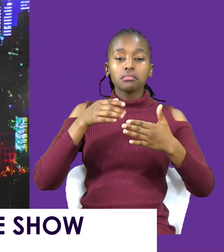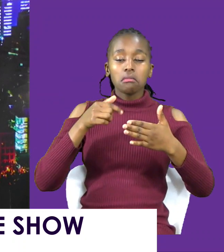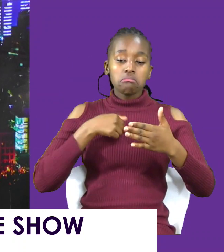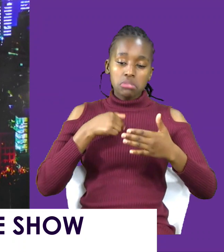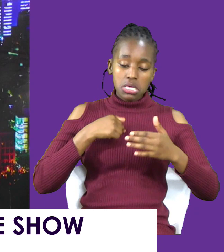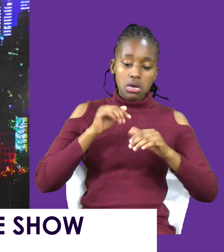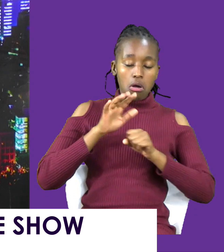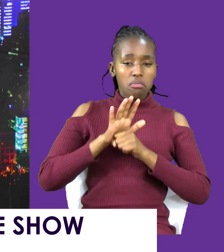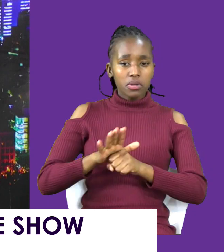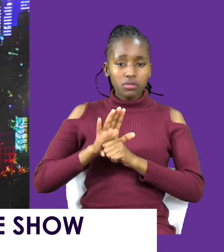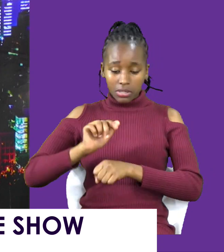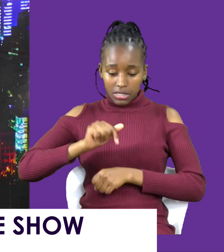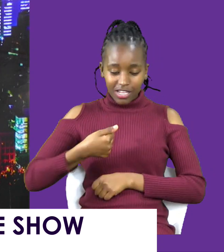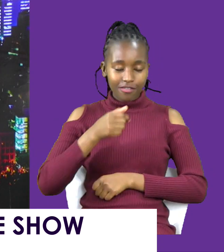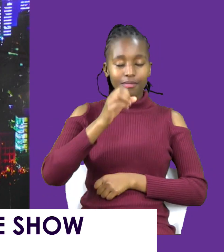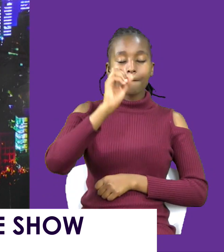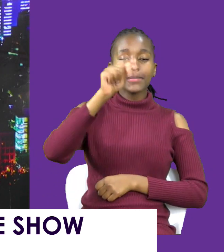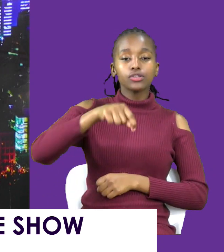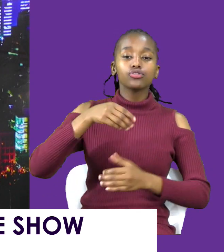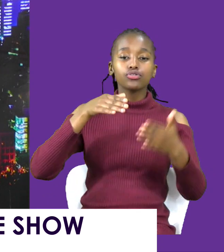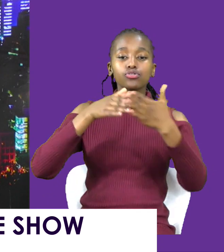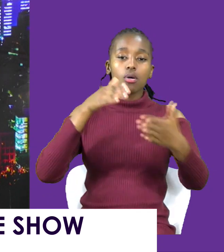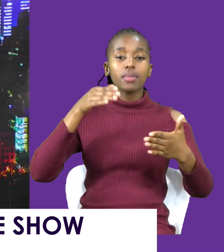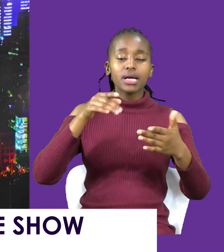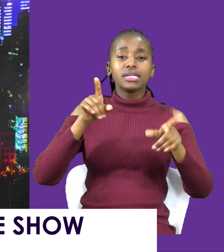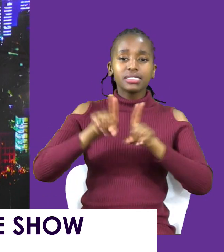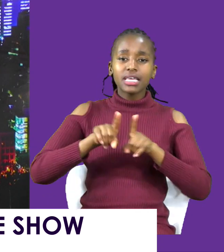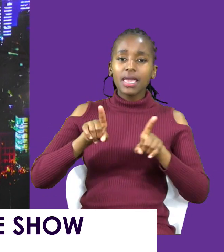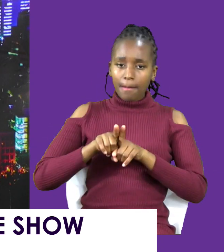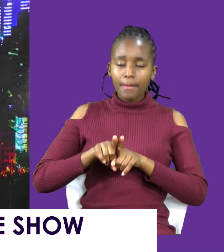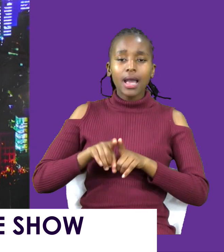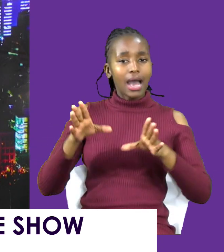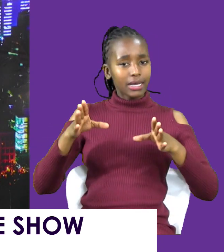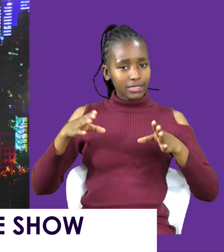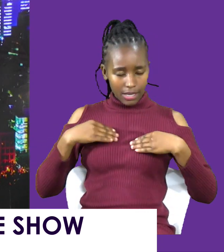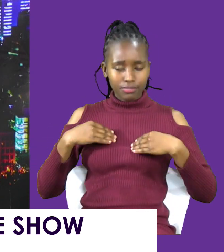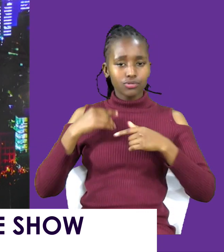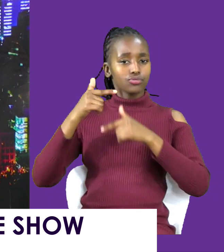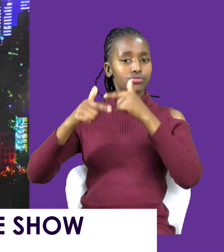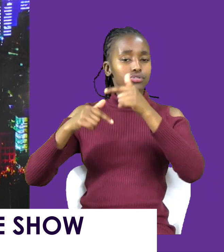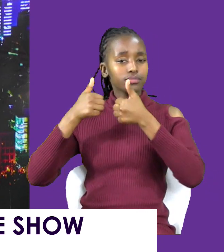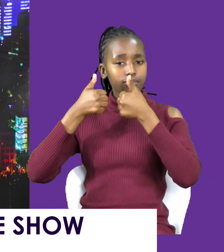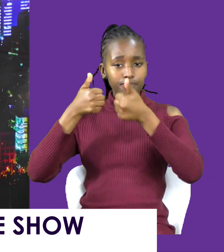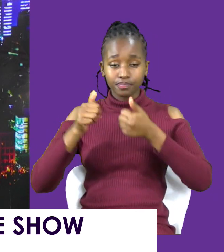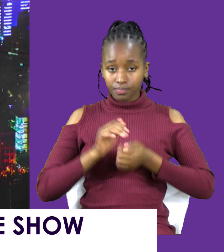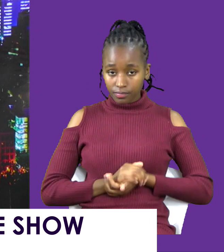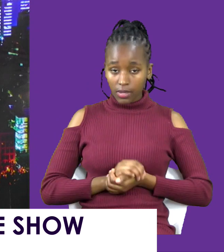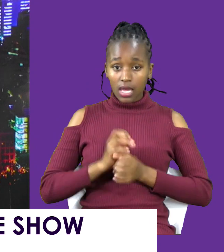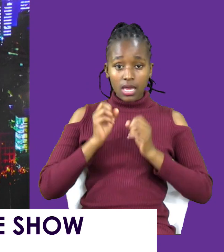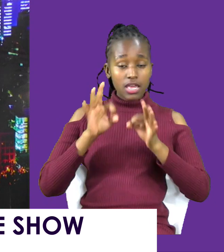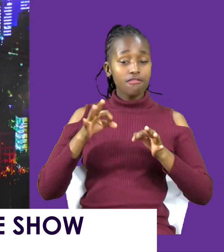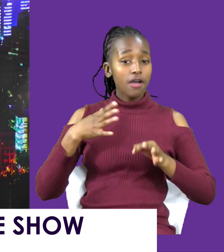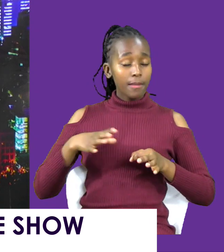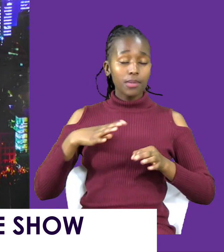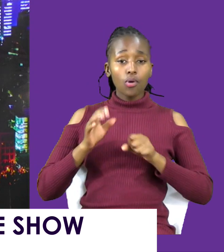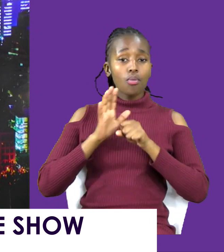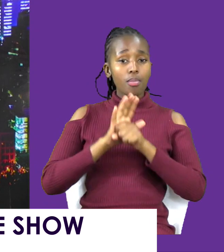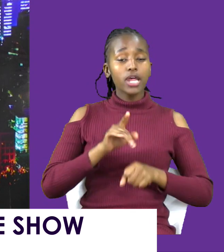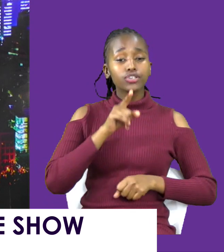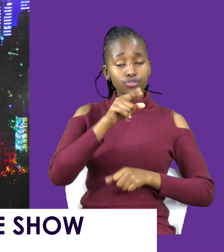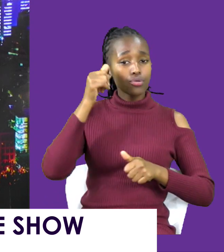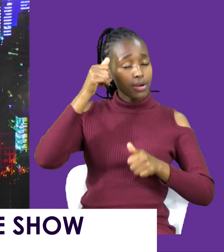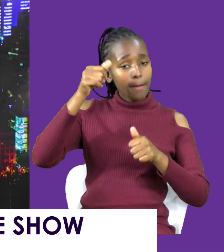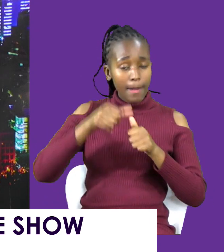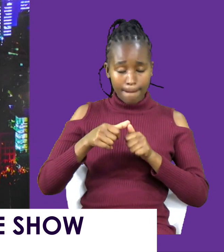close your account. It is yours. Just take away the password from people. Take away that ATM and